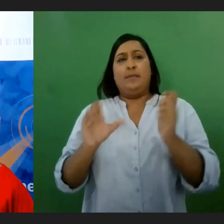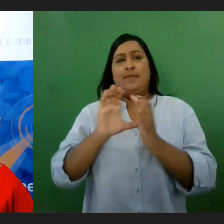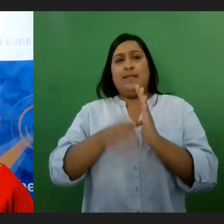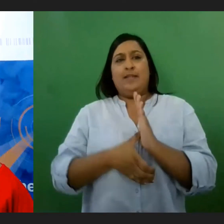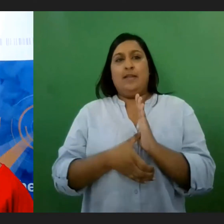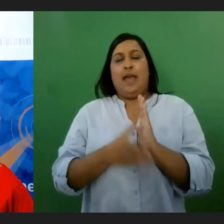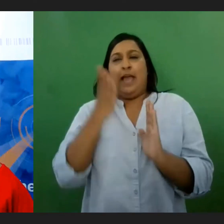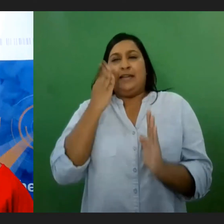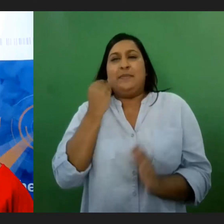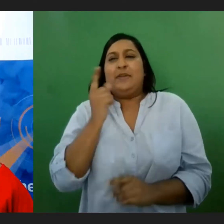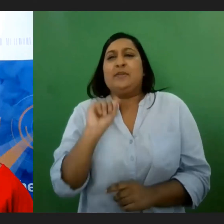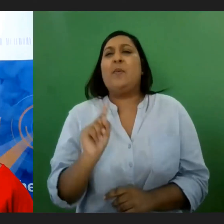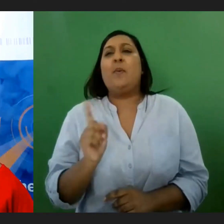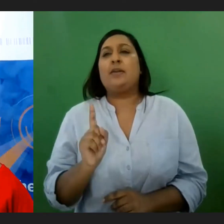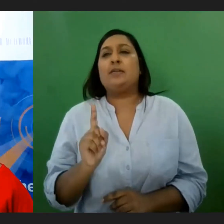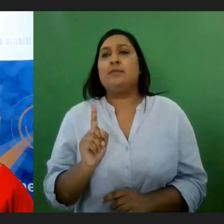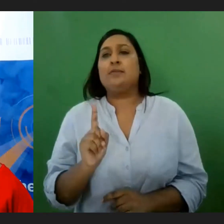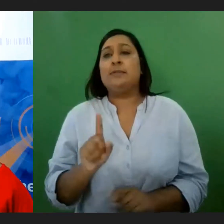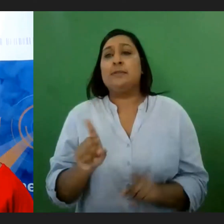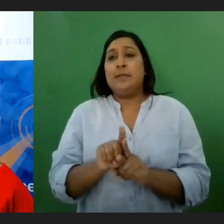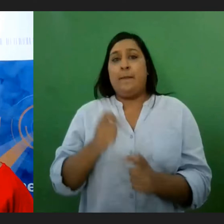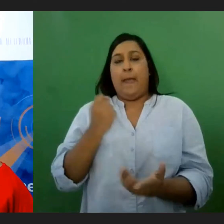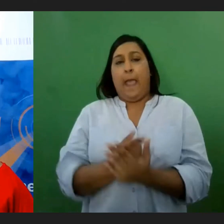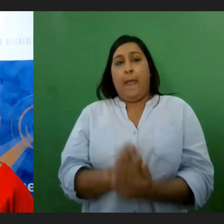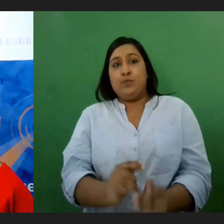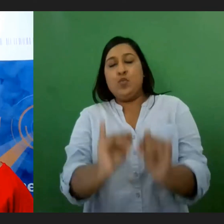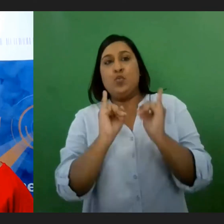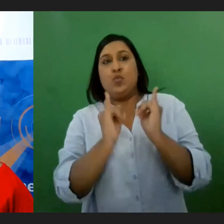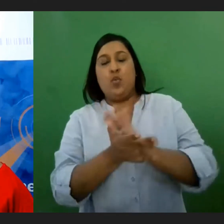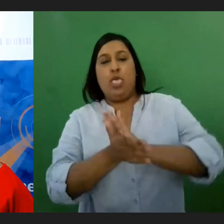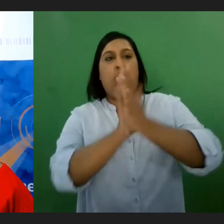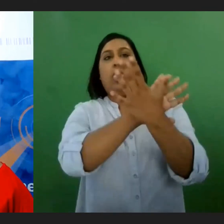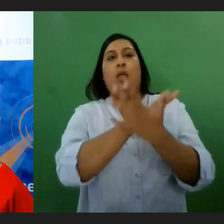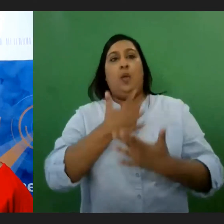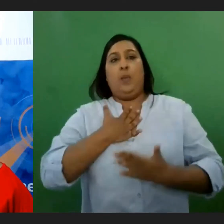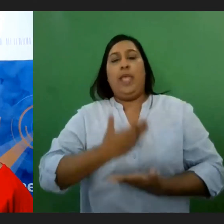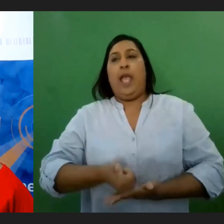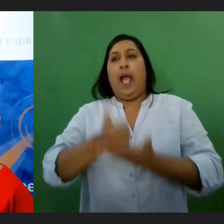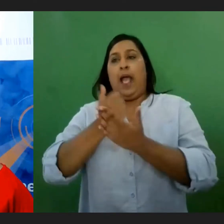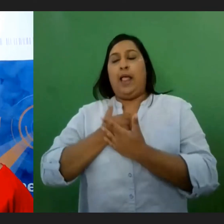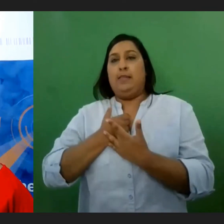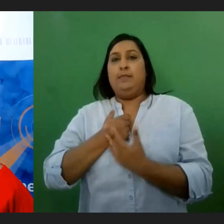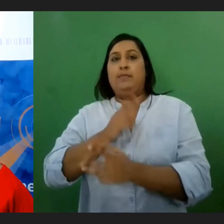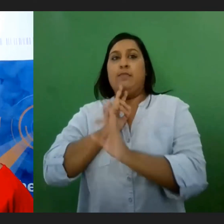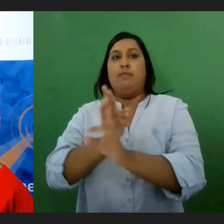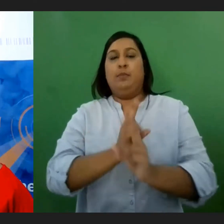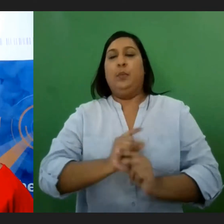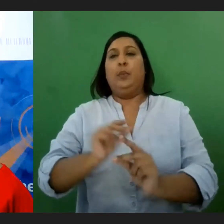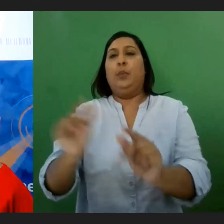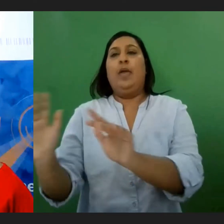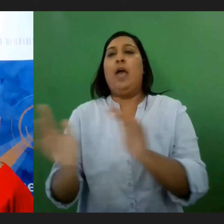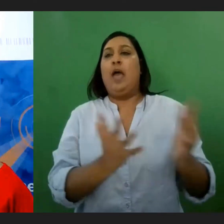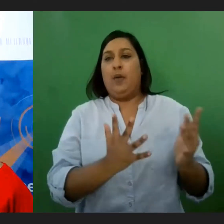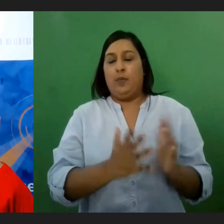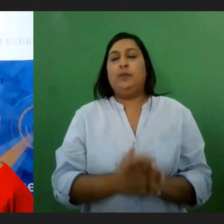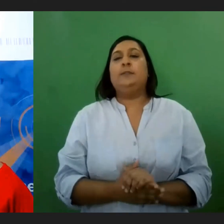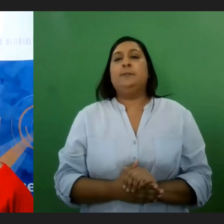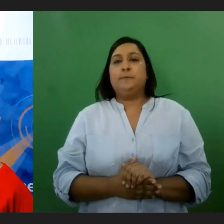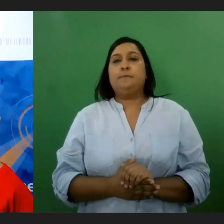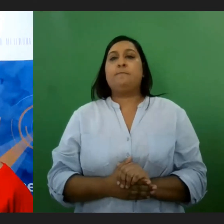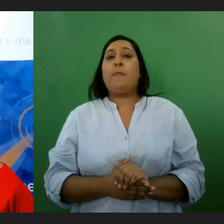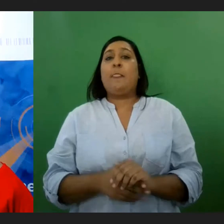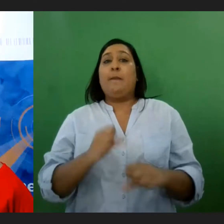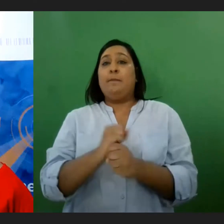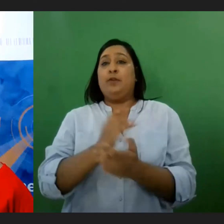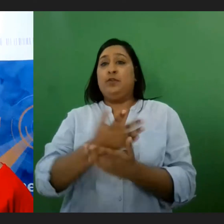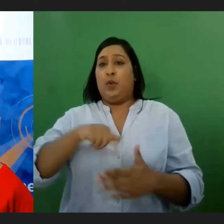our response in times of crisis. In order to do so, we have compiled a webinar that will